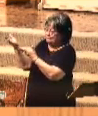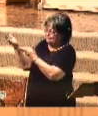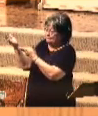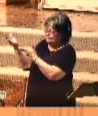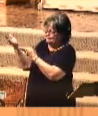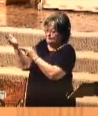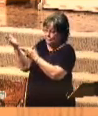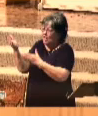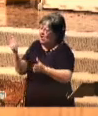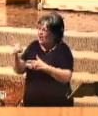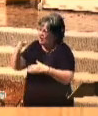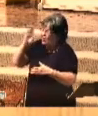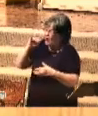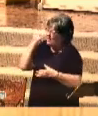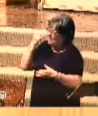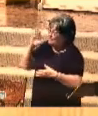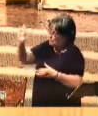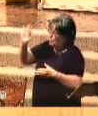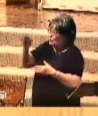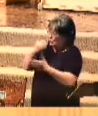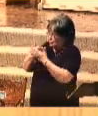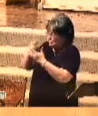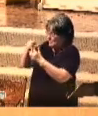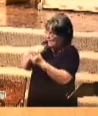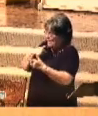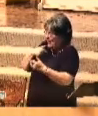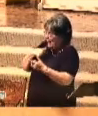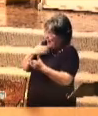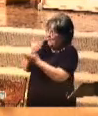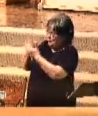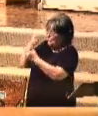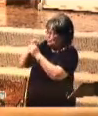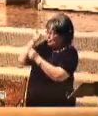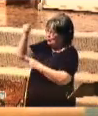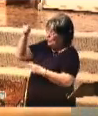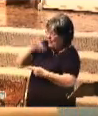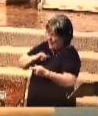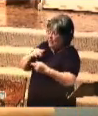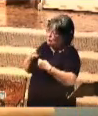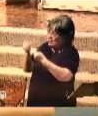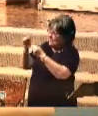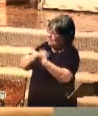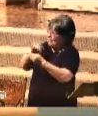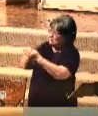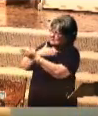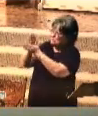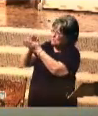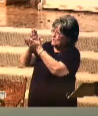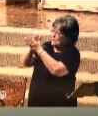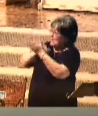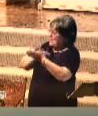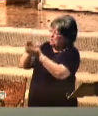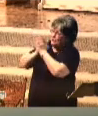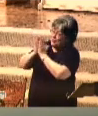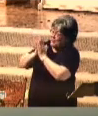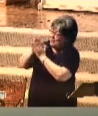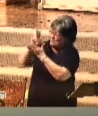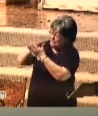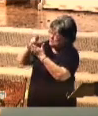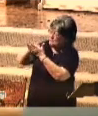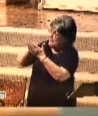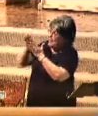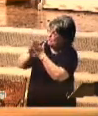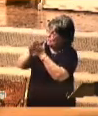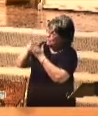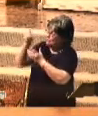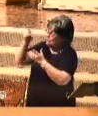God, if you're good to me, I'll be good to you. I'll give, I'll sing your praises, I'll pray, I'll read the Bible, but